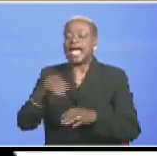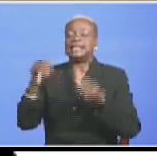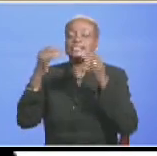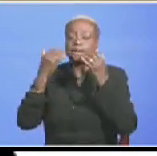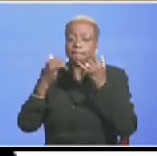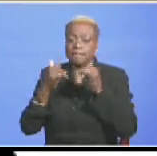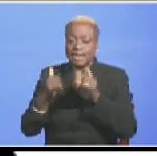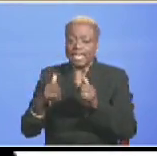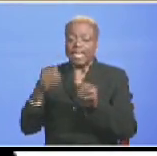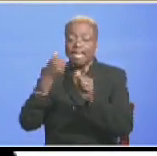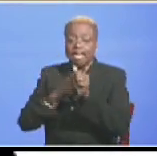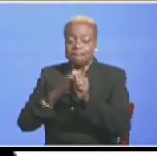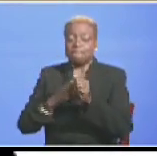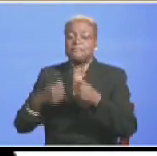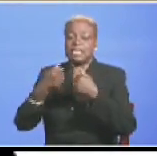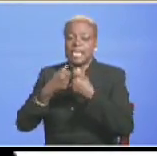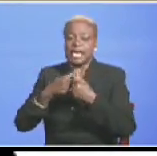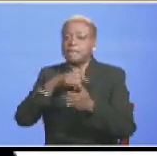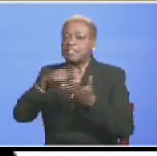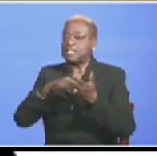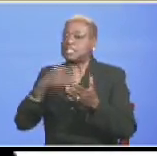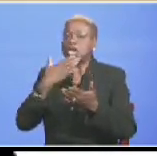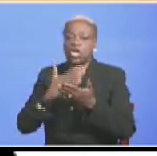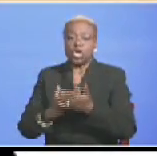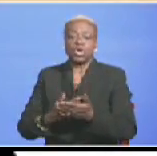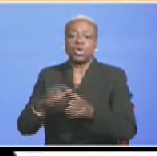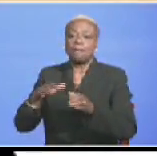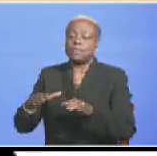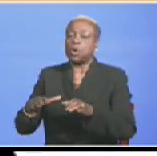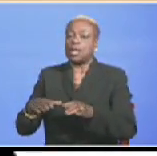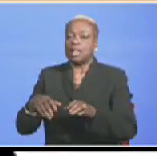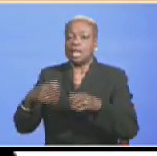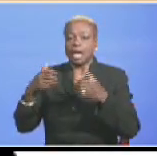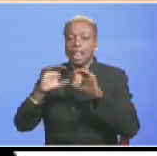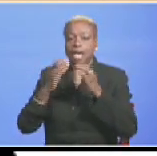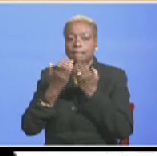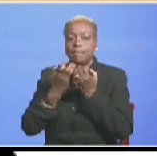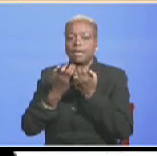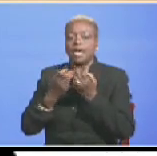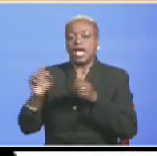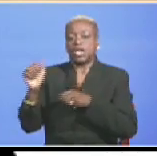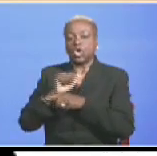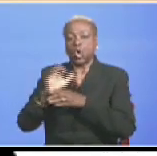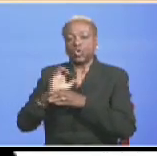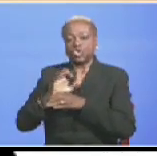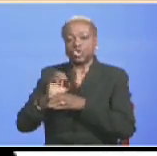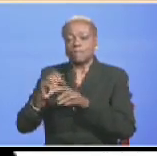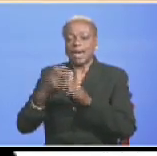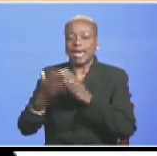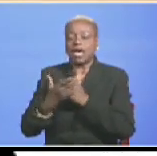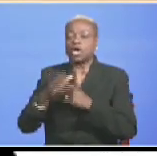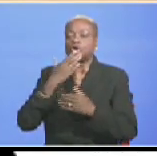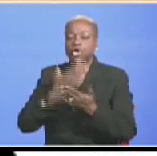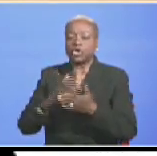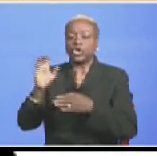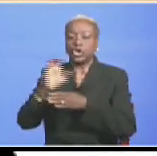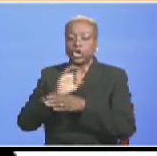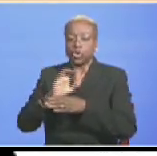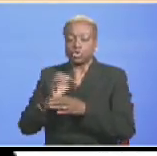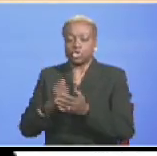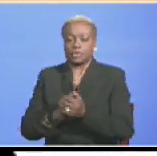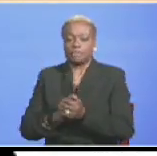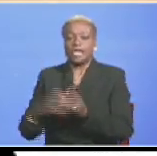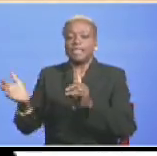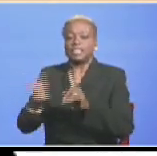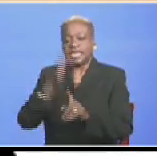by a good coach, so we just got to come out and continue to play hard. As for the men, the Commander Security Truckers and CNS Enterprises Hitmen